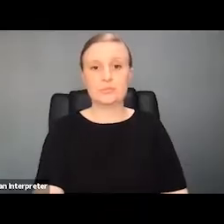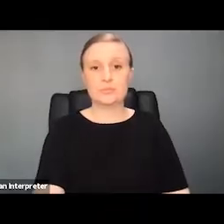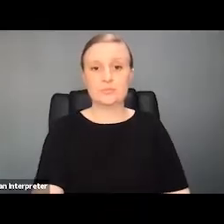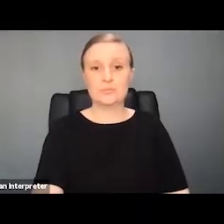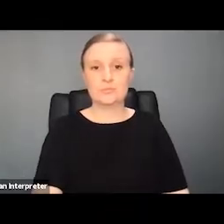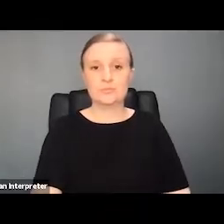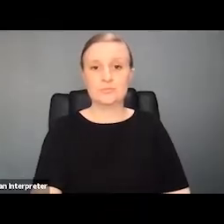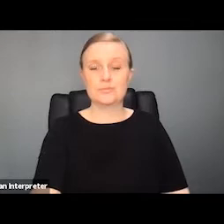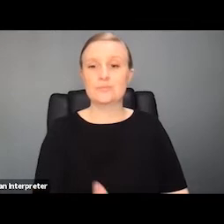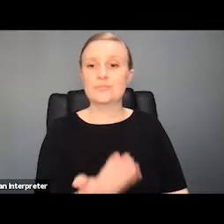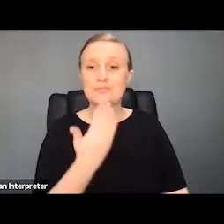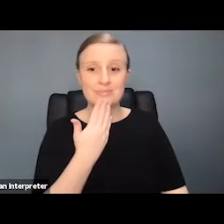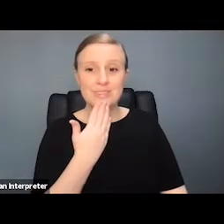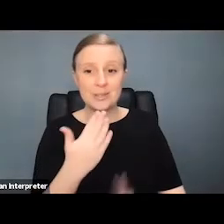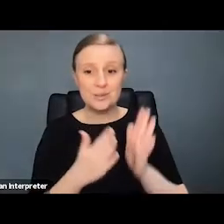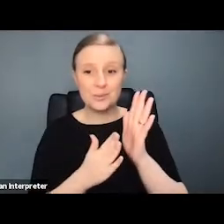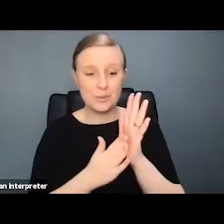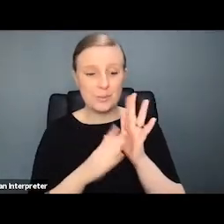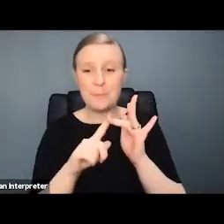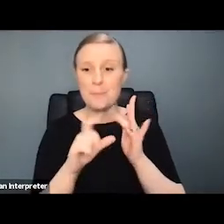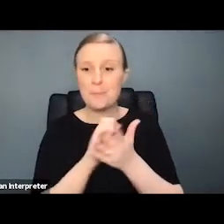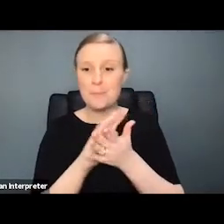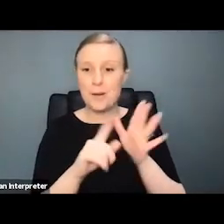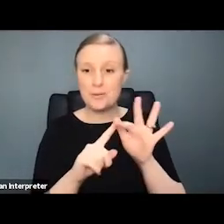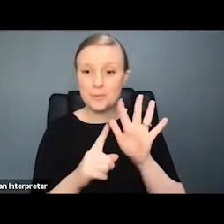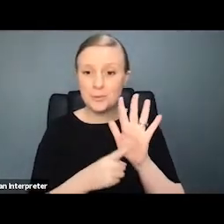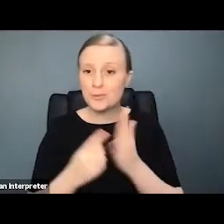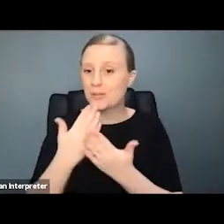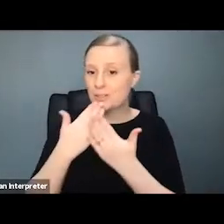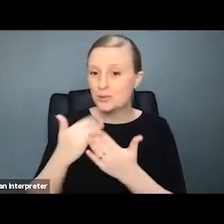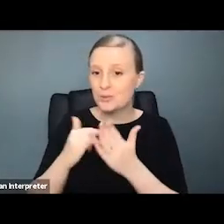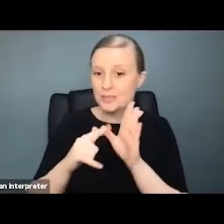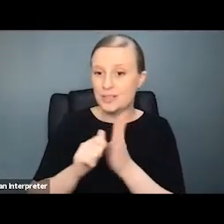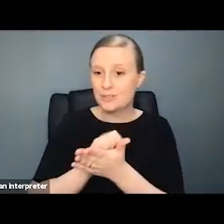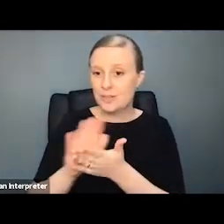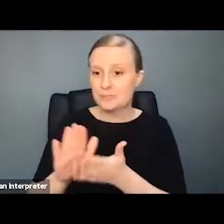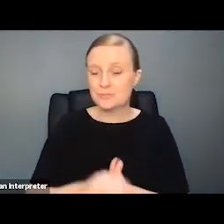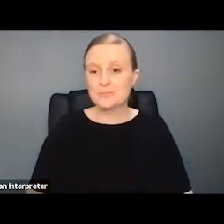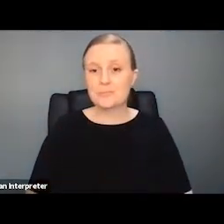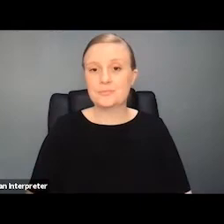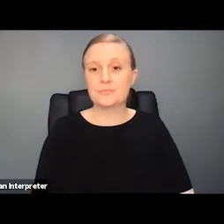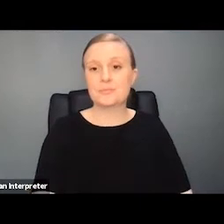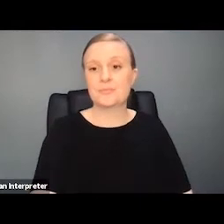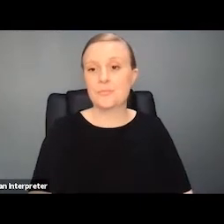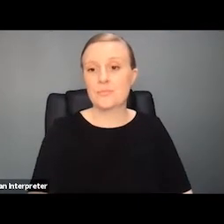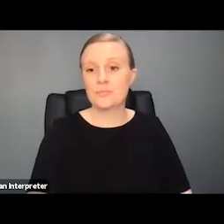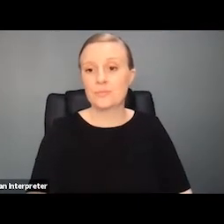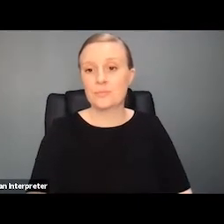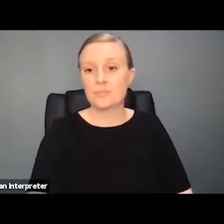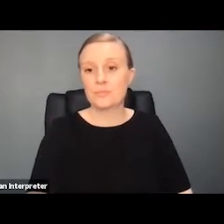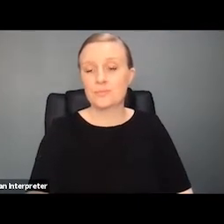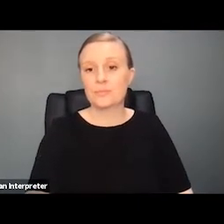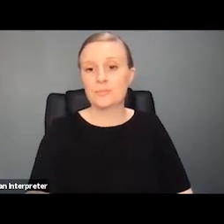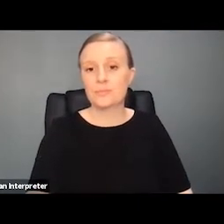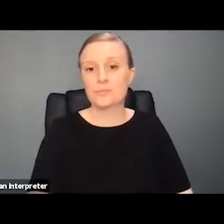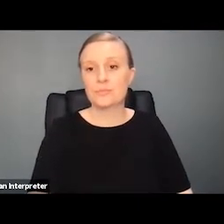Thank you, Michael, for that, and thanks, Sarah, for your opening remarks as well. So before I begin, I